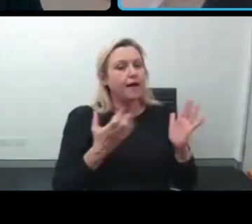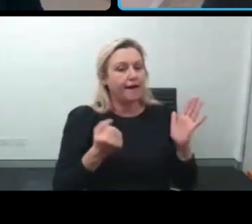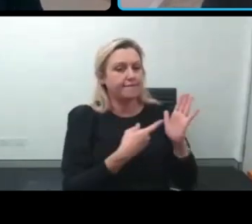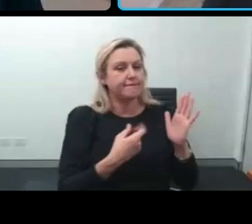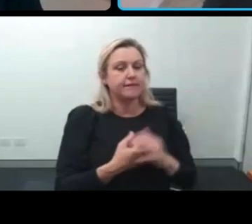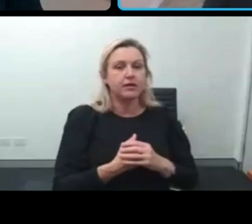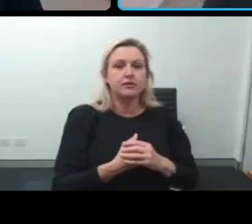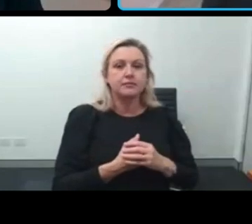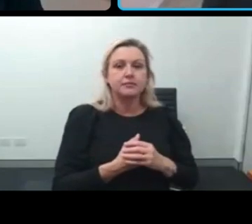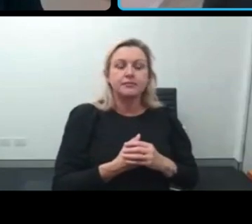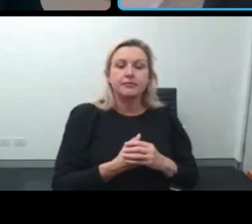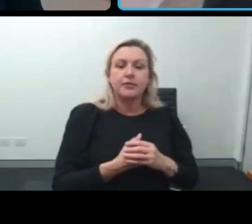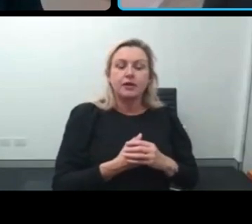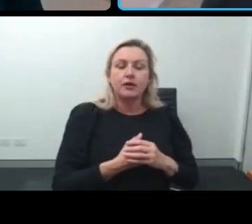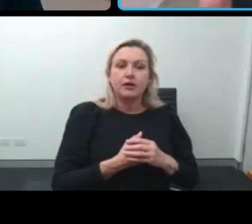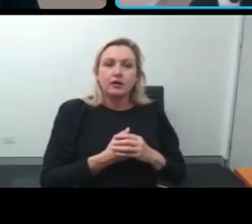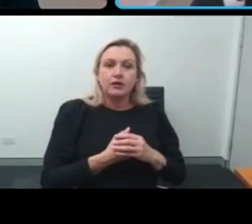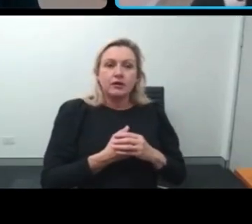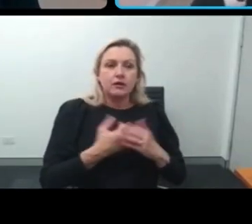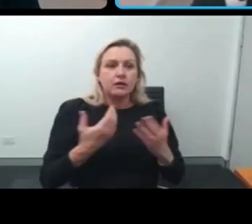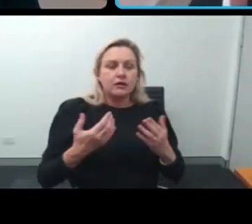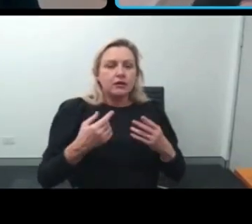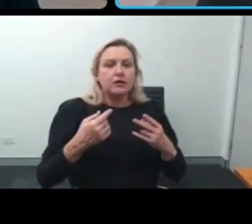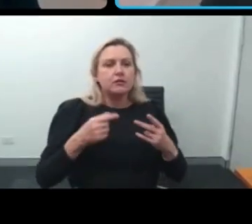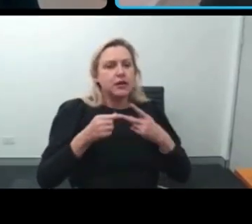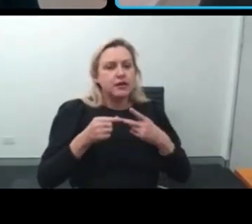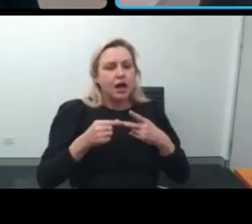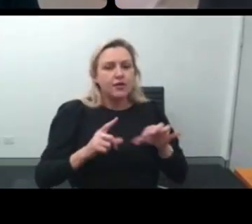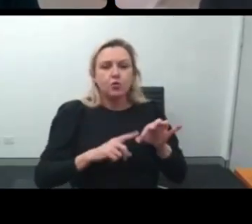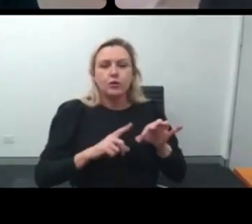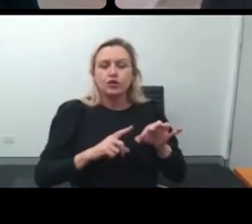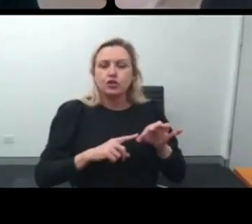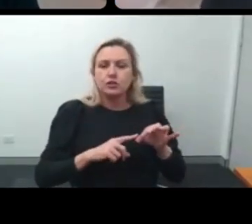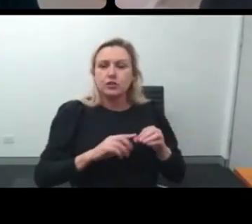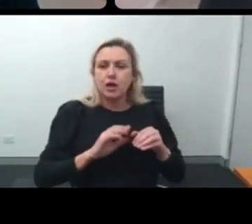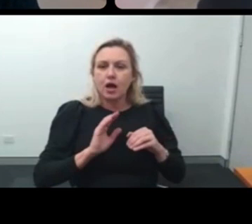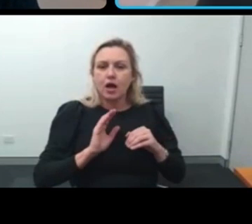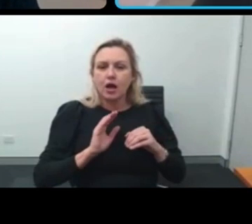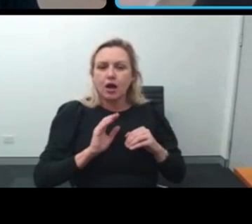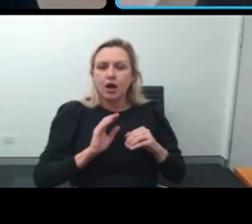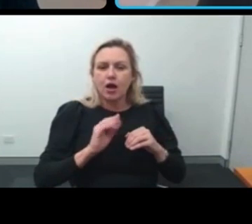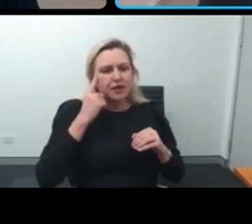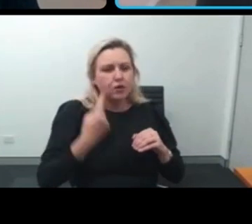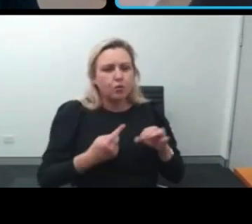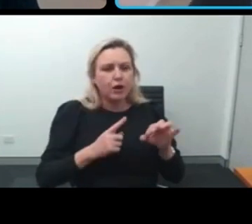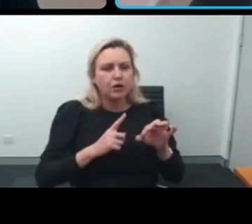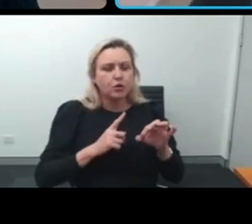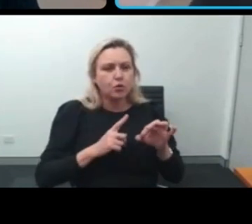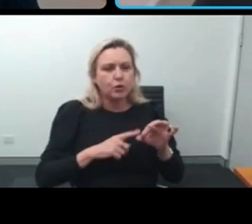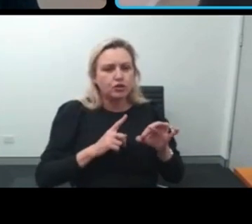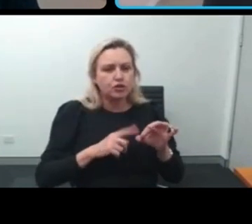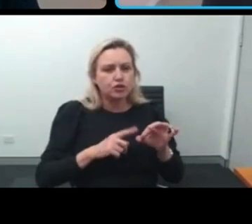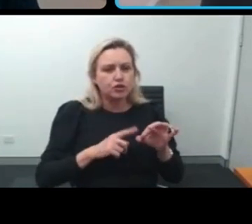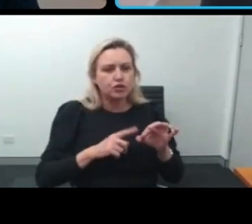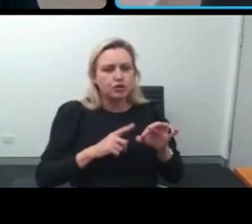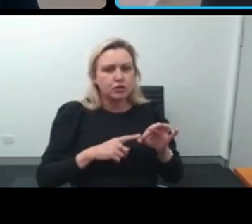Before I throw to someone else, there was another question around, well, I think there's one that was quite high in the voting